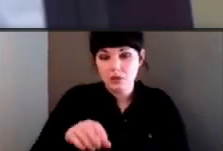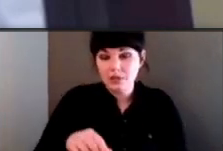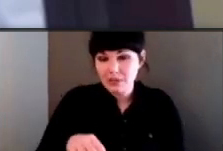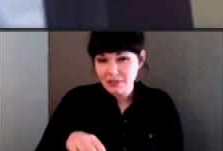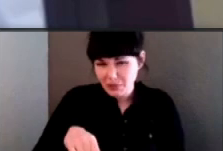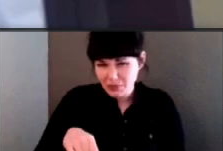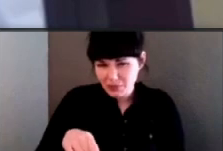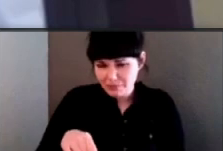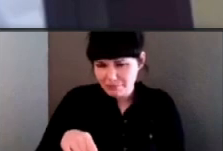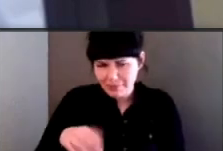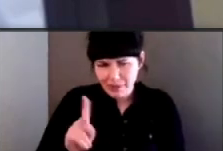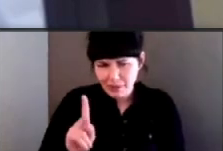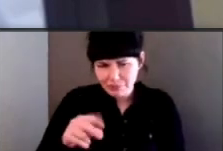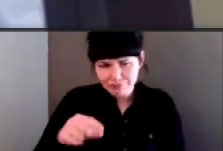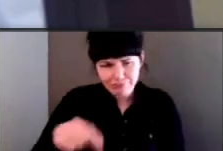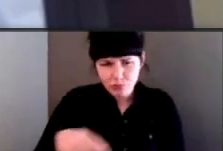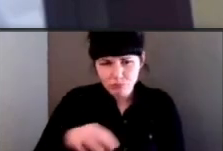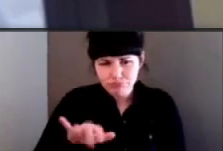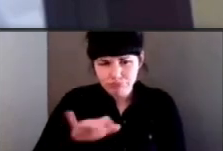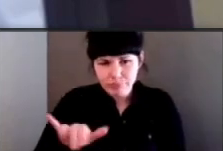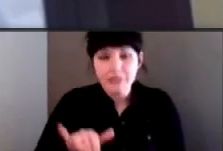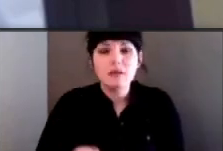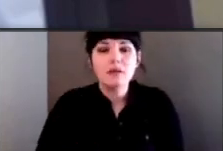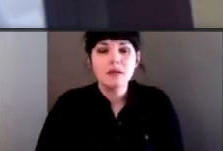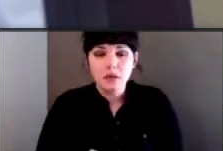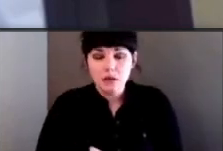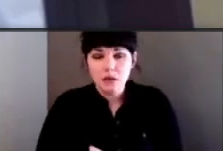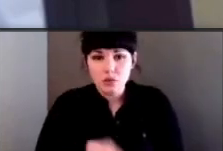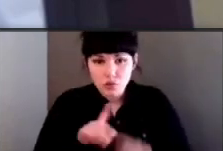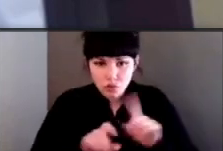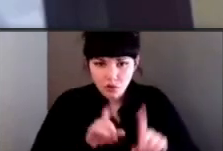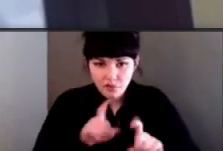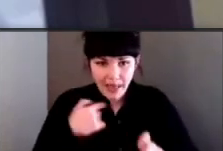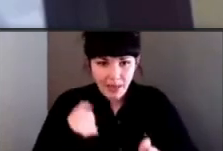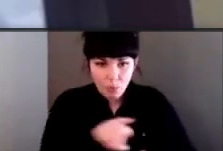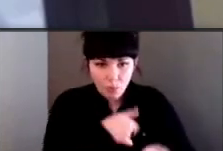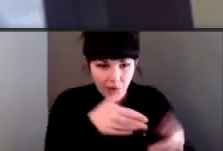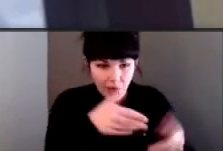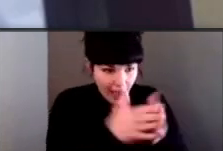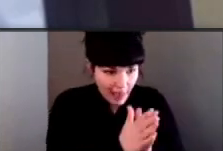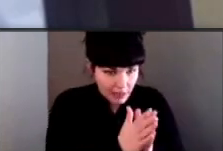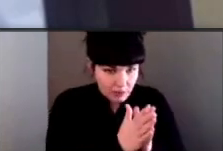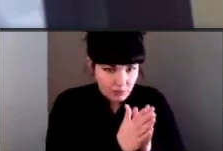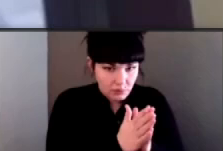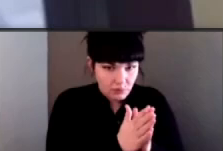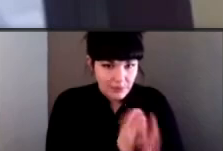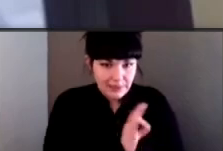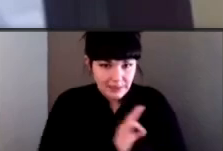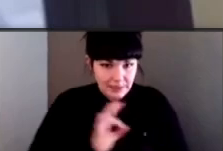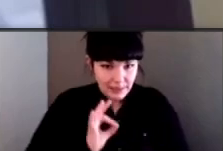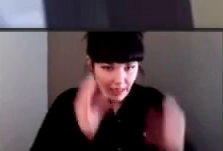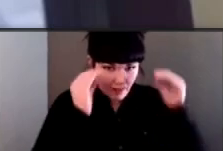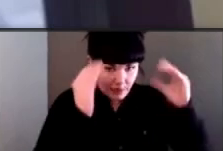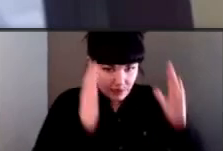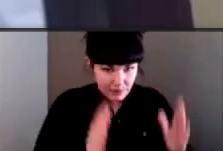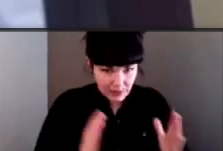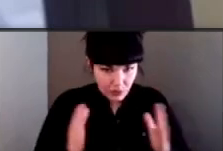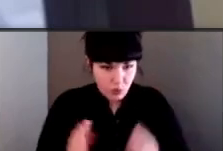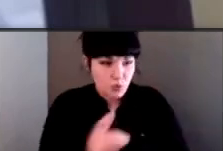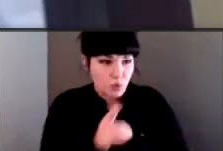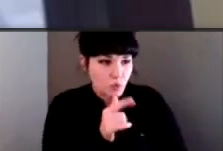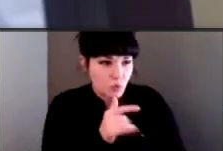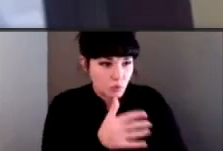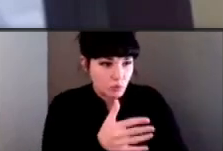us a heads up if they were planning to get the vaccine, and 60% of our staff and our teachers said that they would be getting the